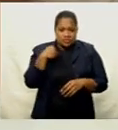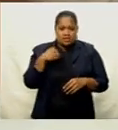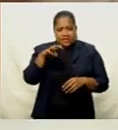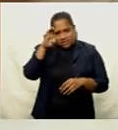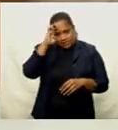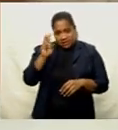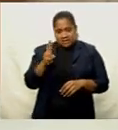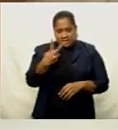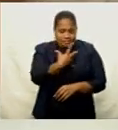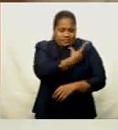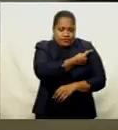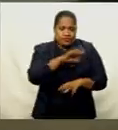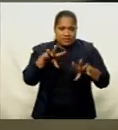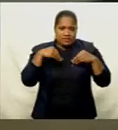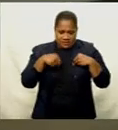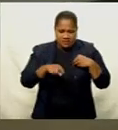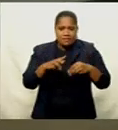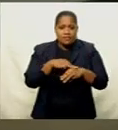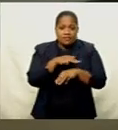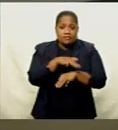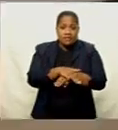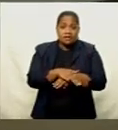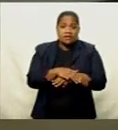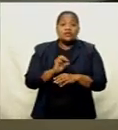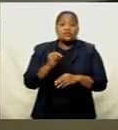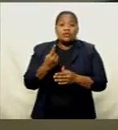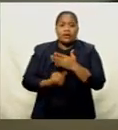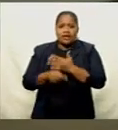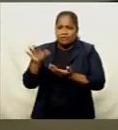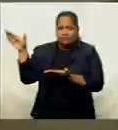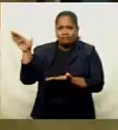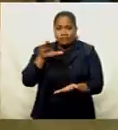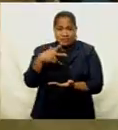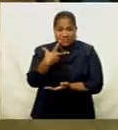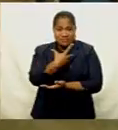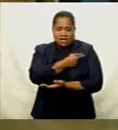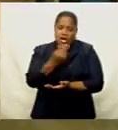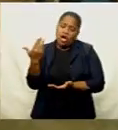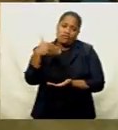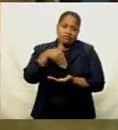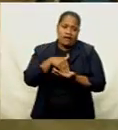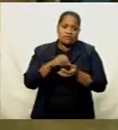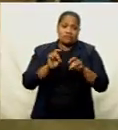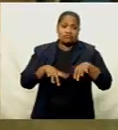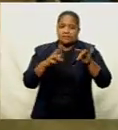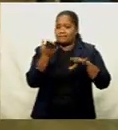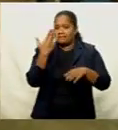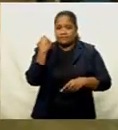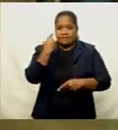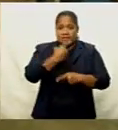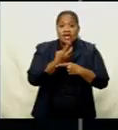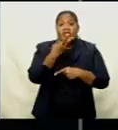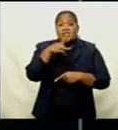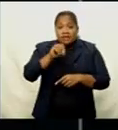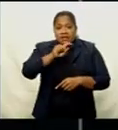20,000 COVID-19 vaccines arrived from Australia last night, with a further 30,000 to arrive